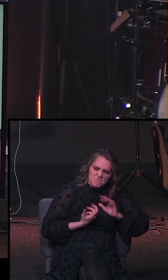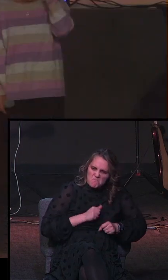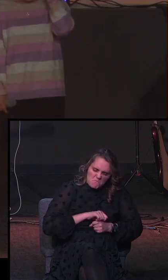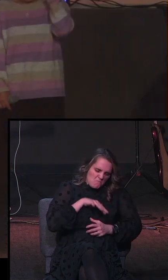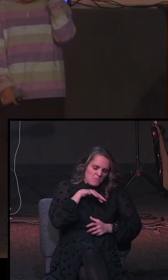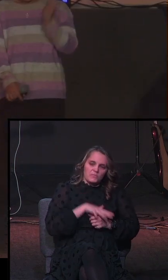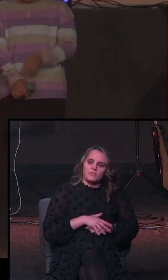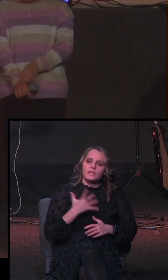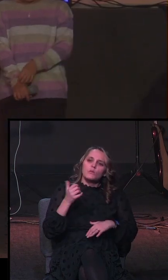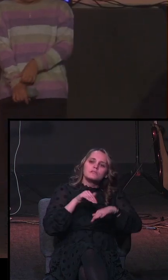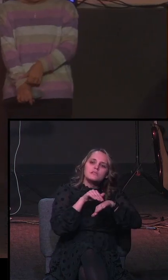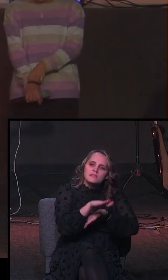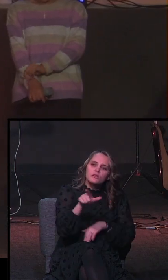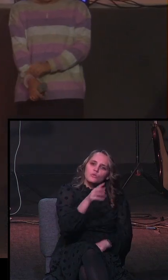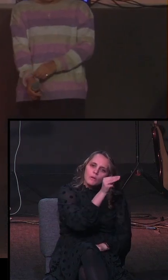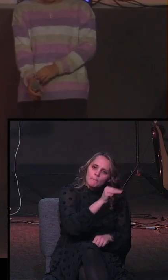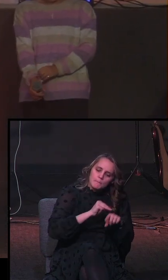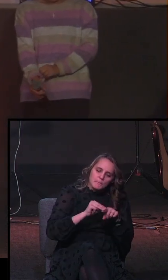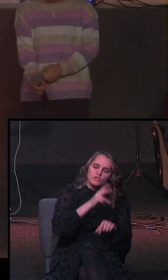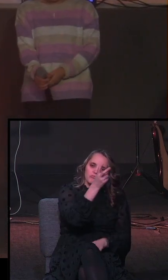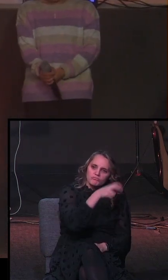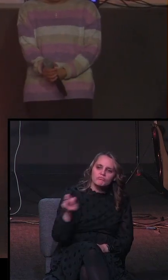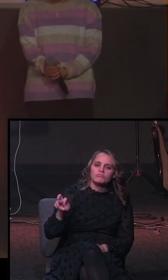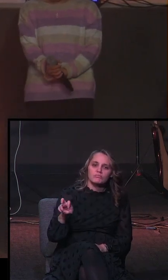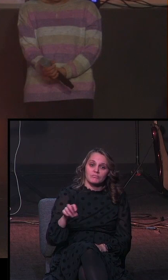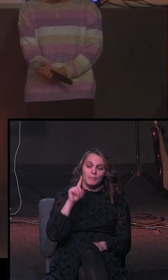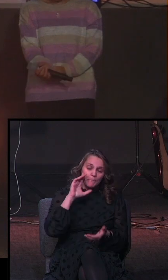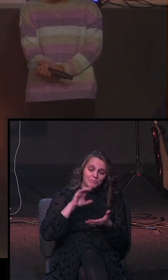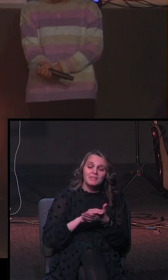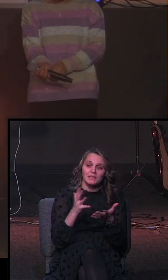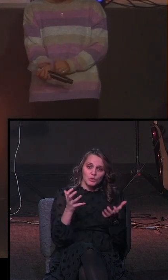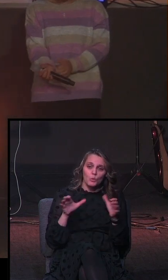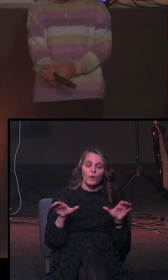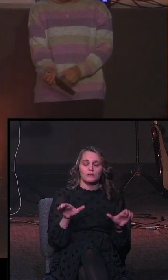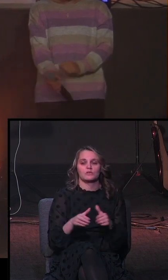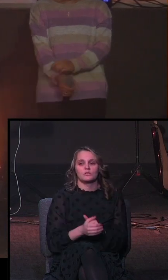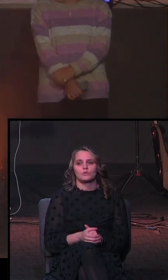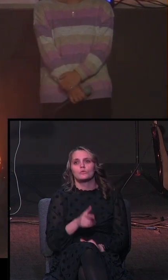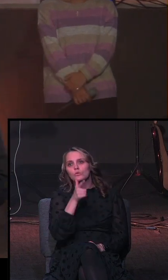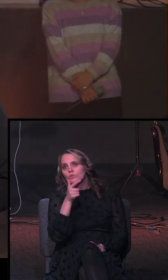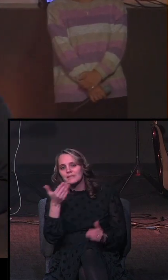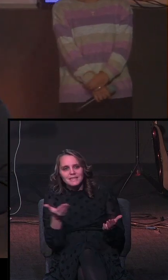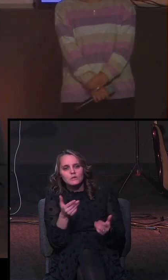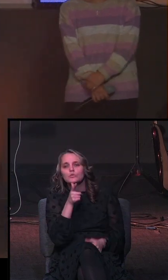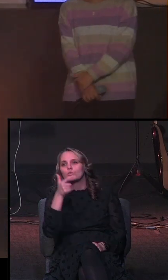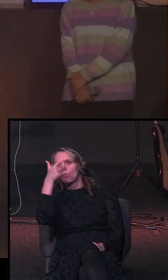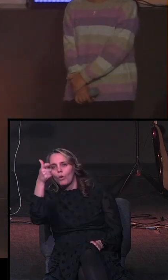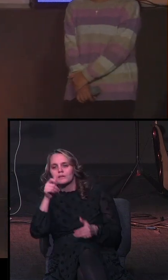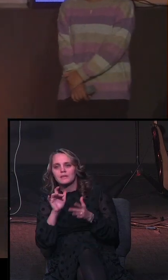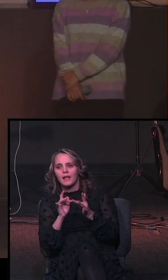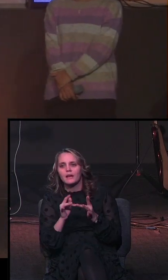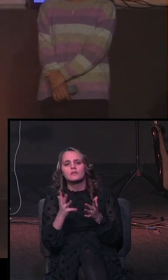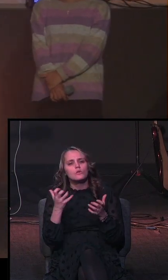mission. I believe he wants to do that for some of us today in this room, watching online. He wants to set you free